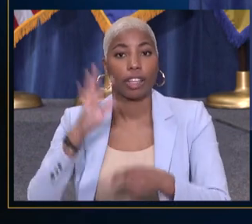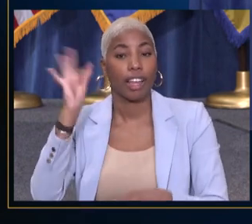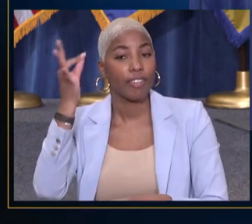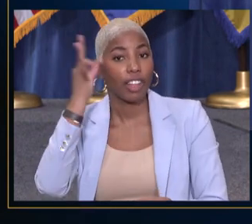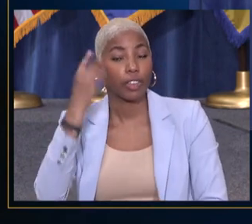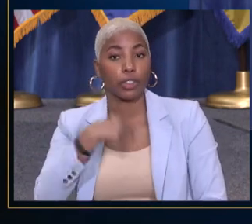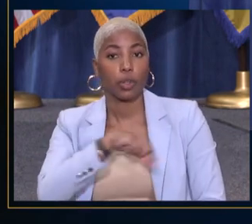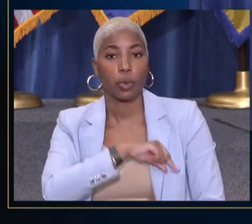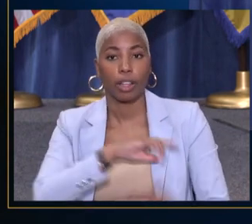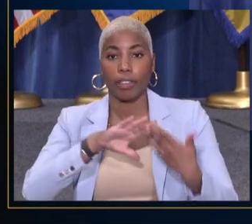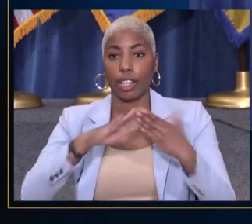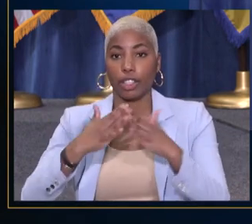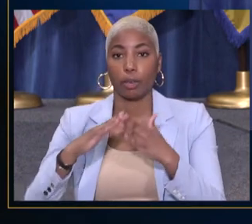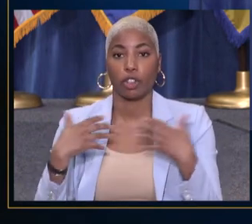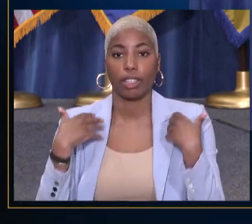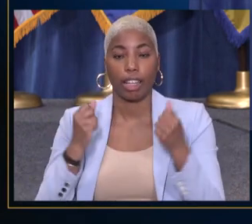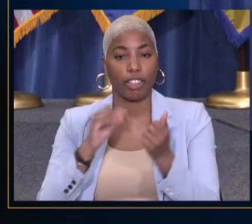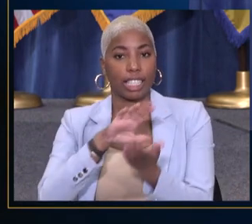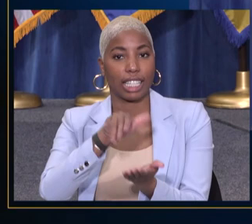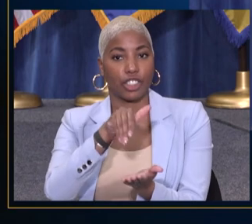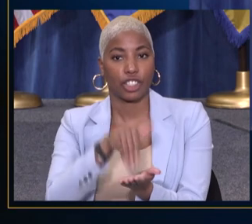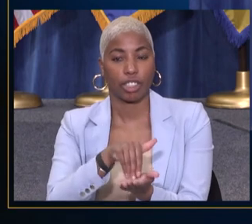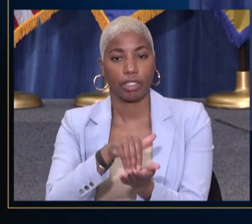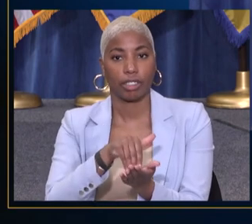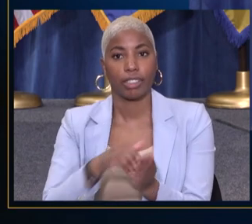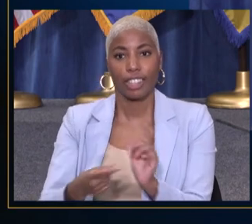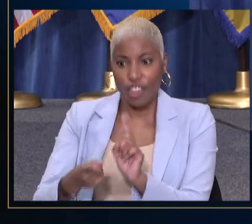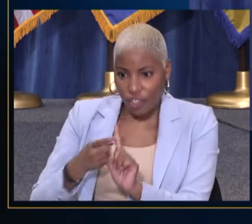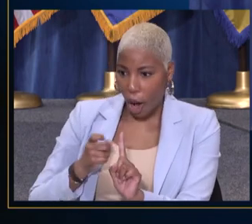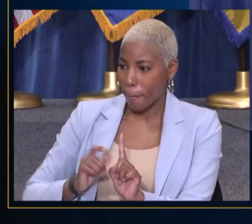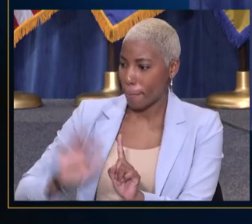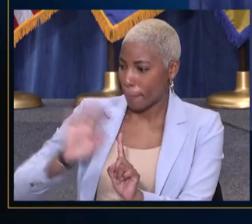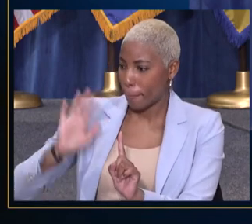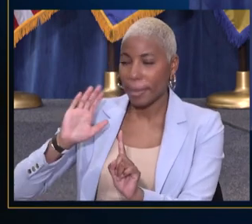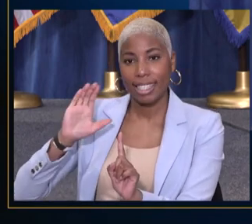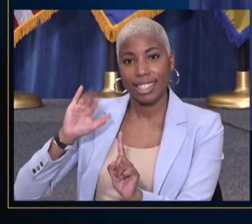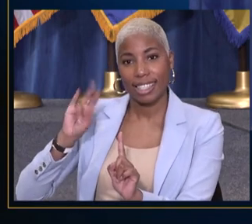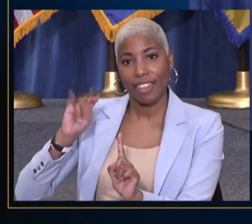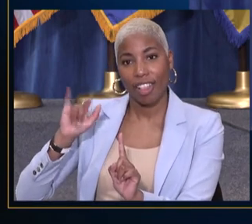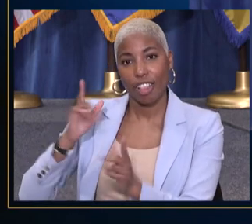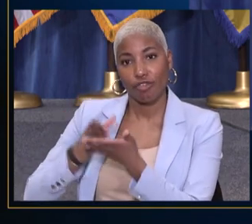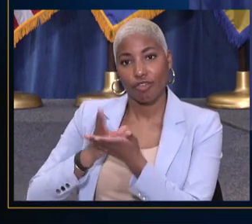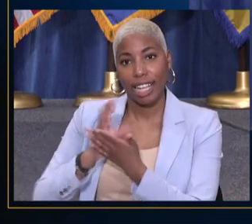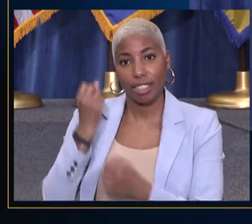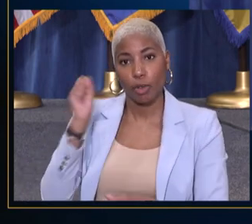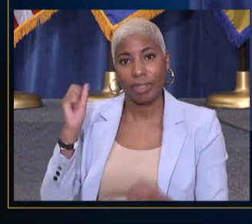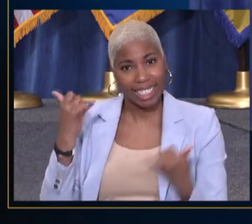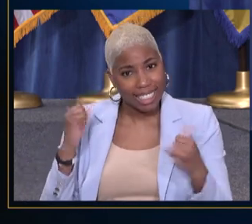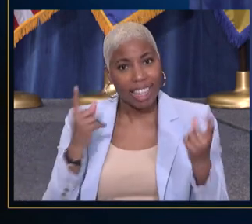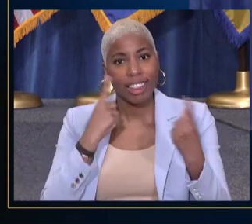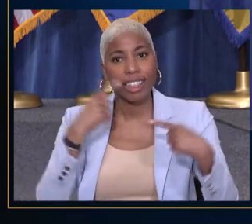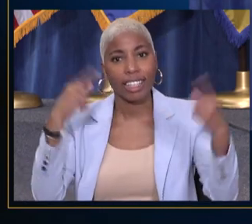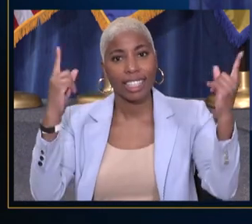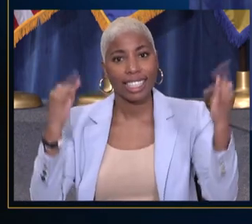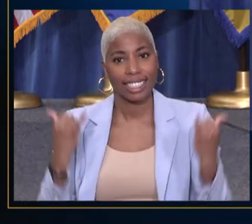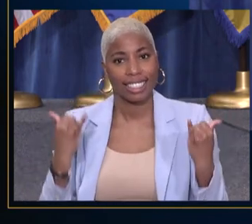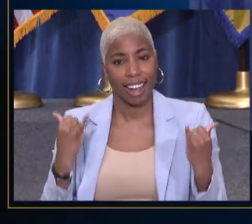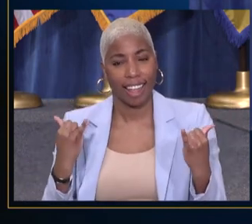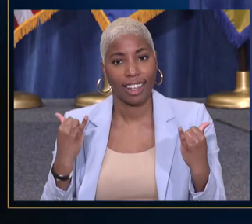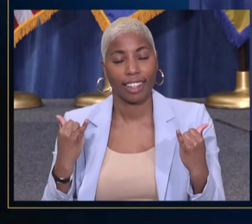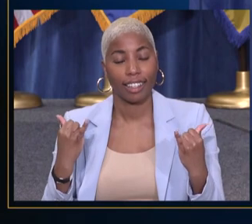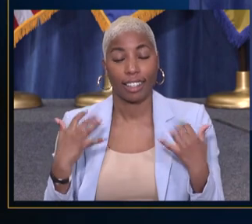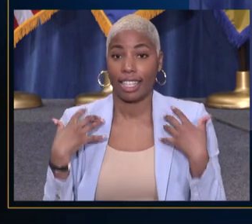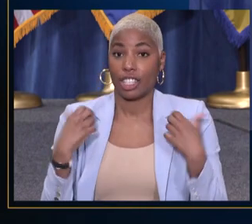qualified community health centers. That comes out of the civil rights movement and is still thriving today. So health